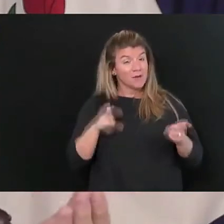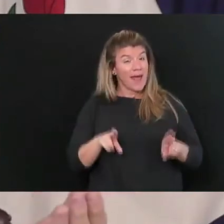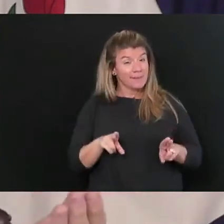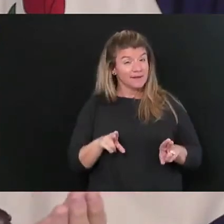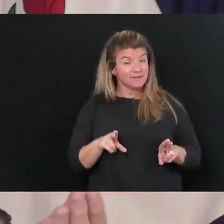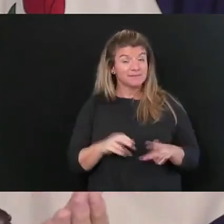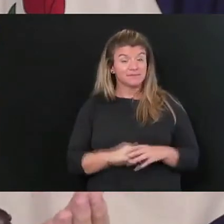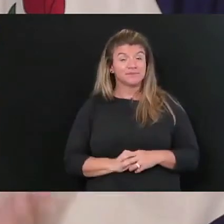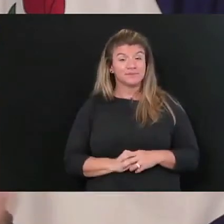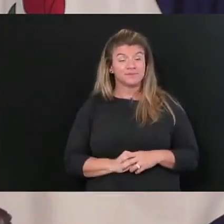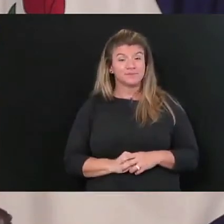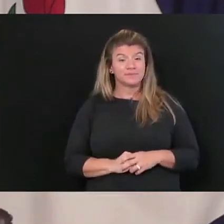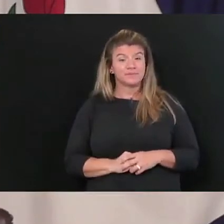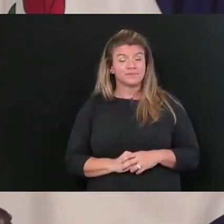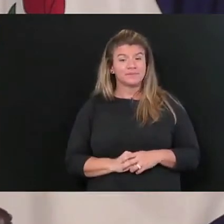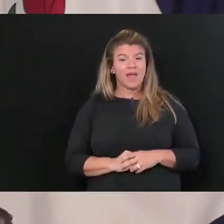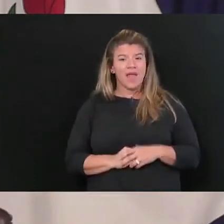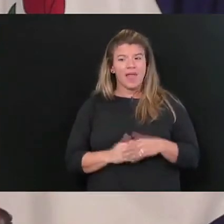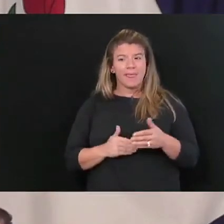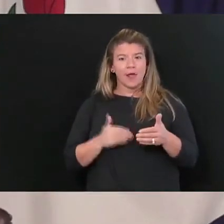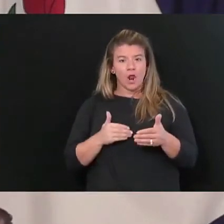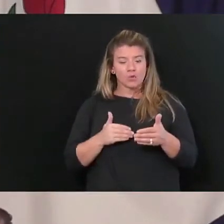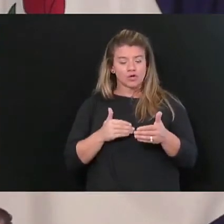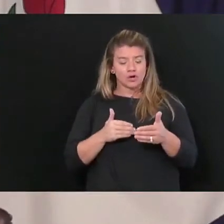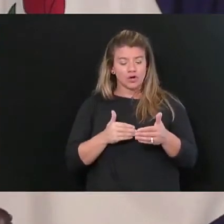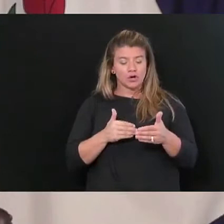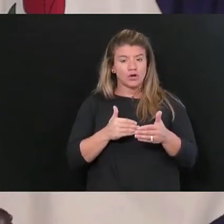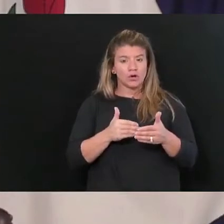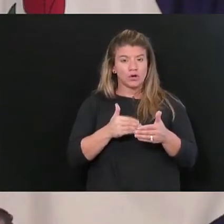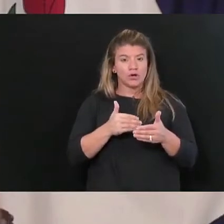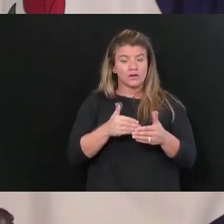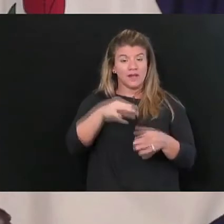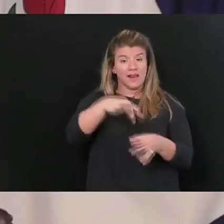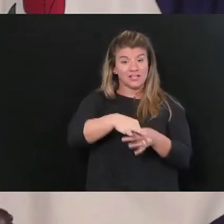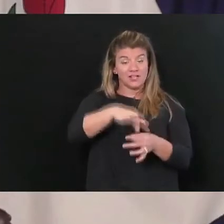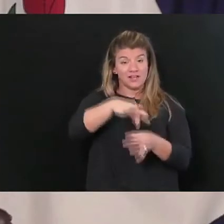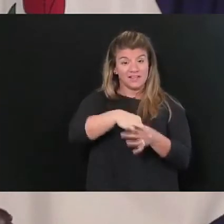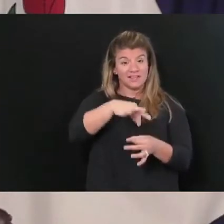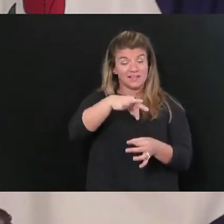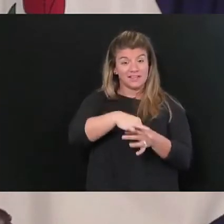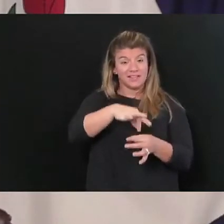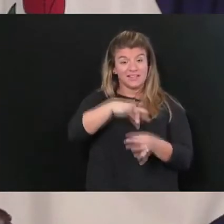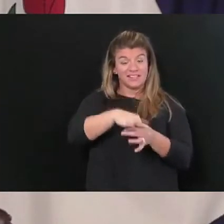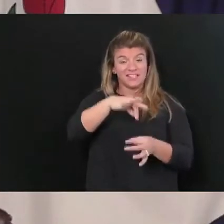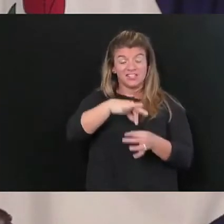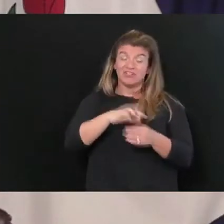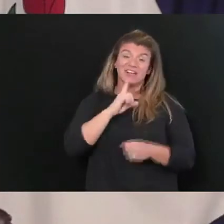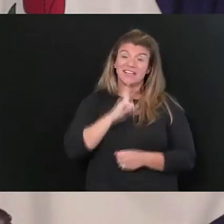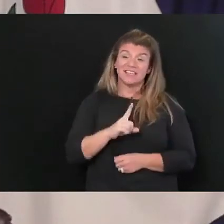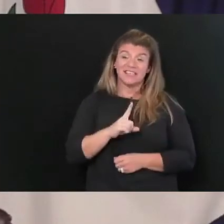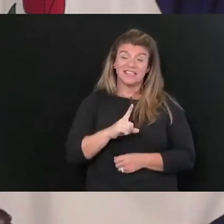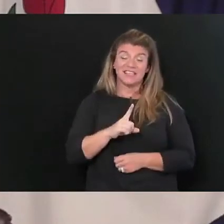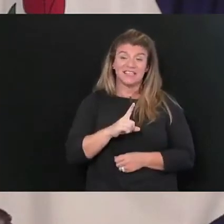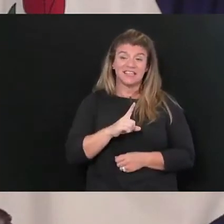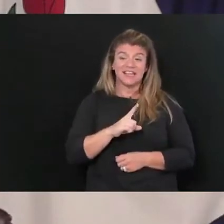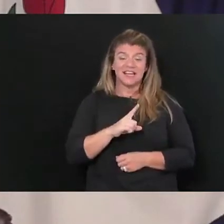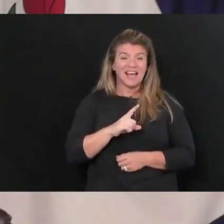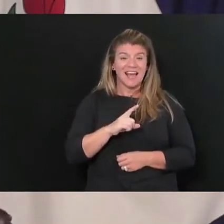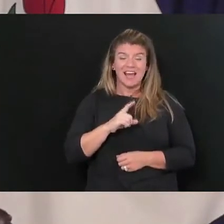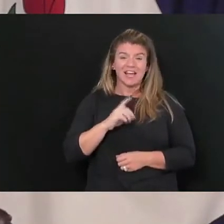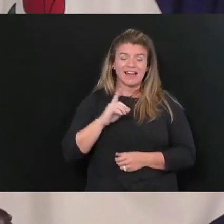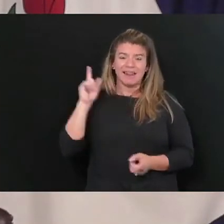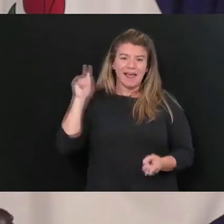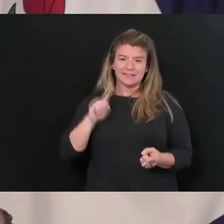name? The closer we get to the election, the less likely this is going to become a